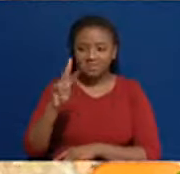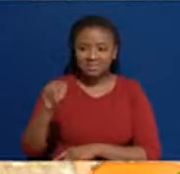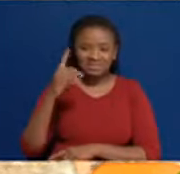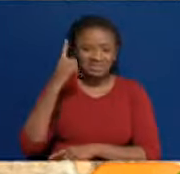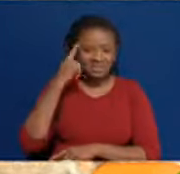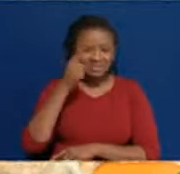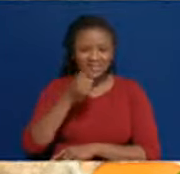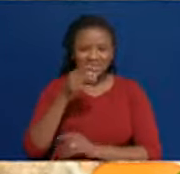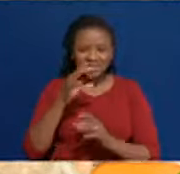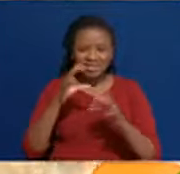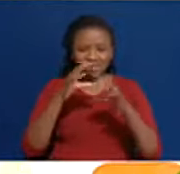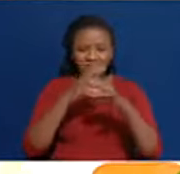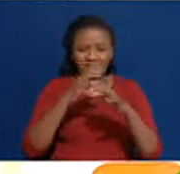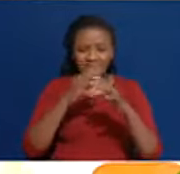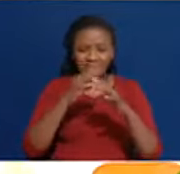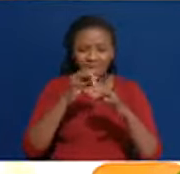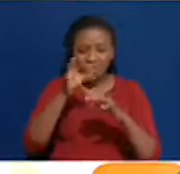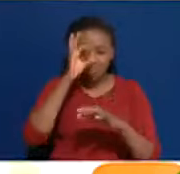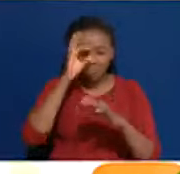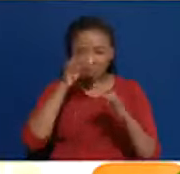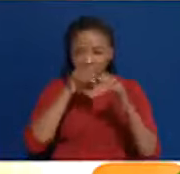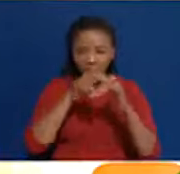that lie in this area.